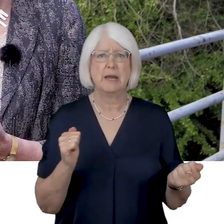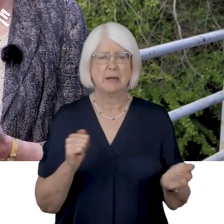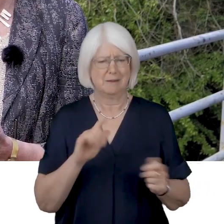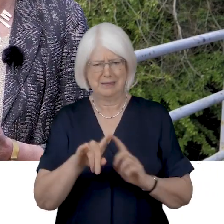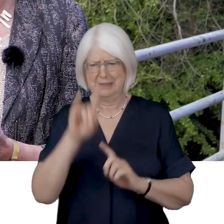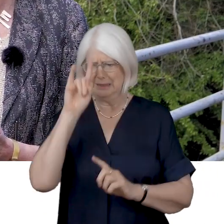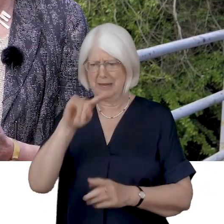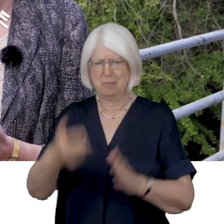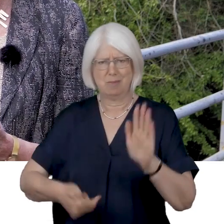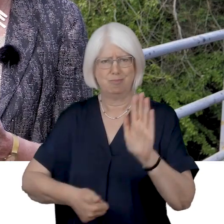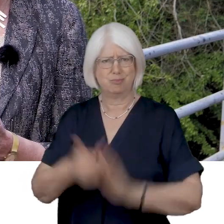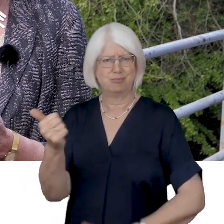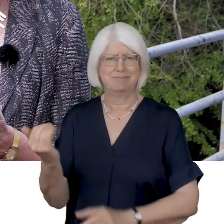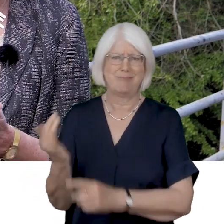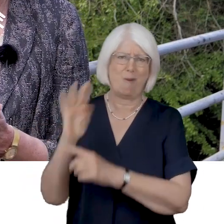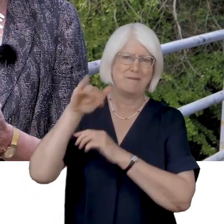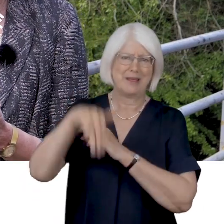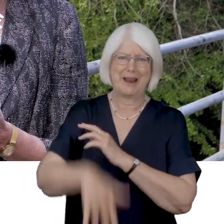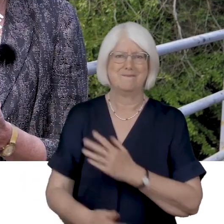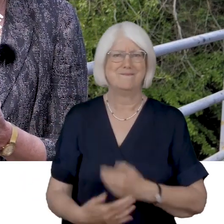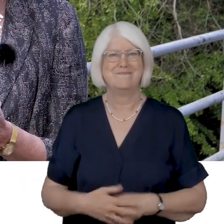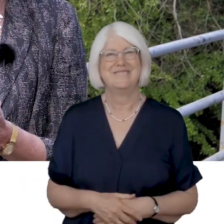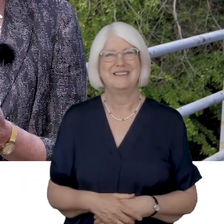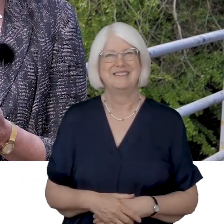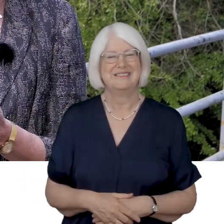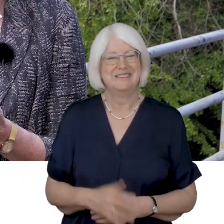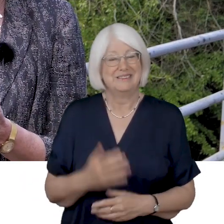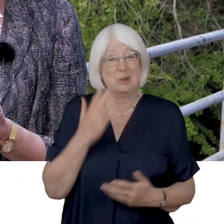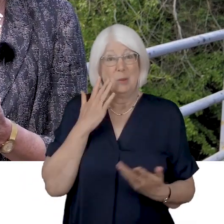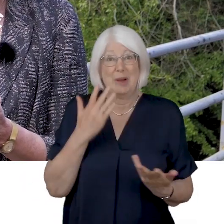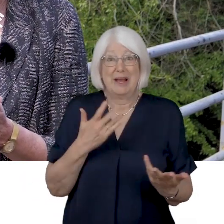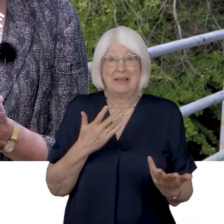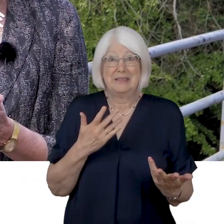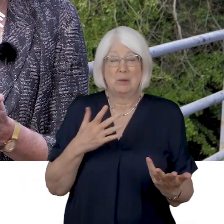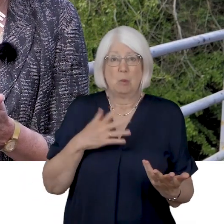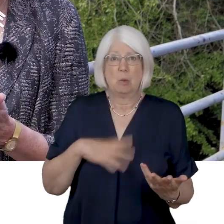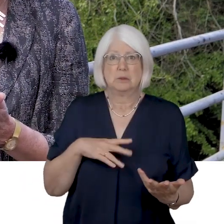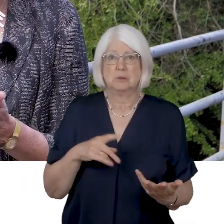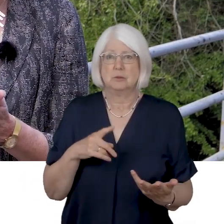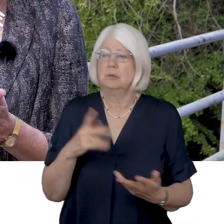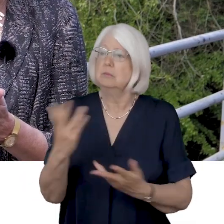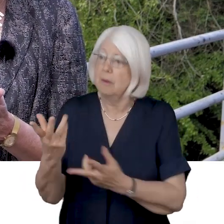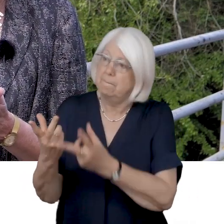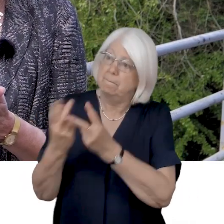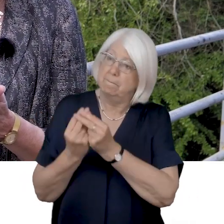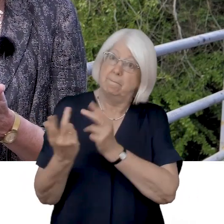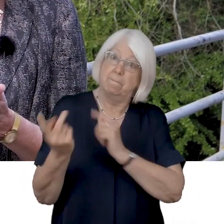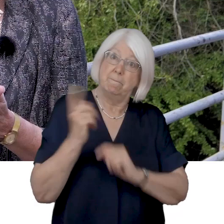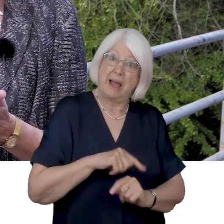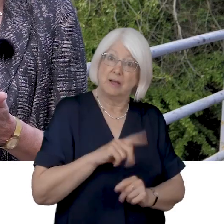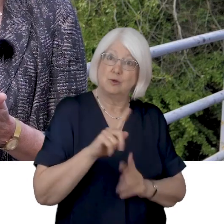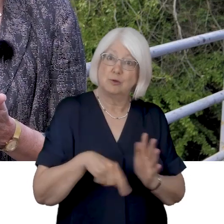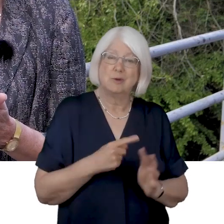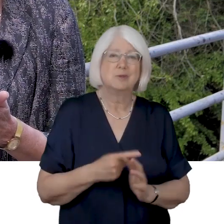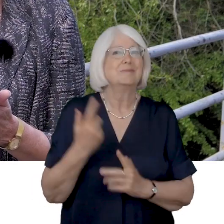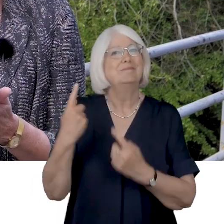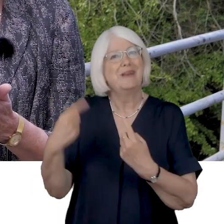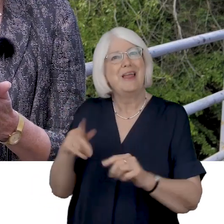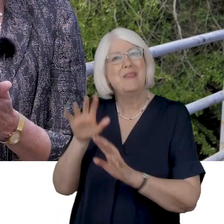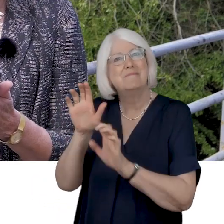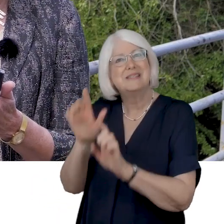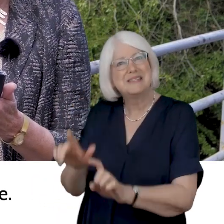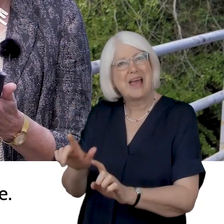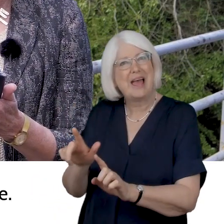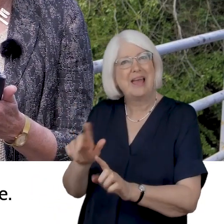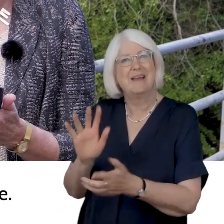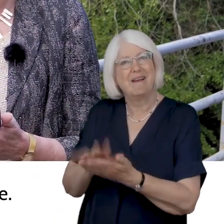their demons over the cliff. When we're tempted to take them back to Jerusalem, let them stay in their